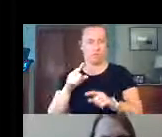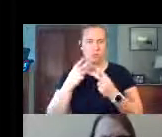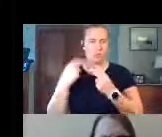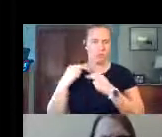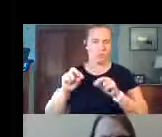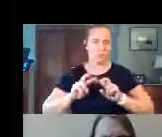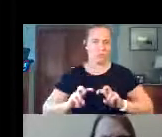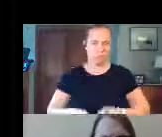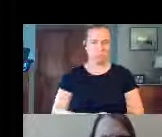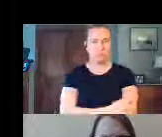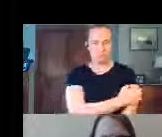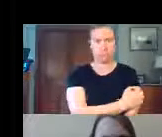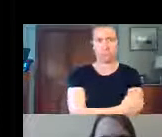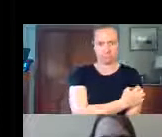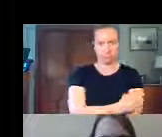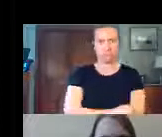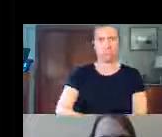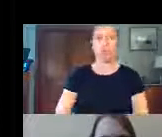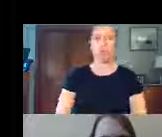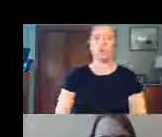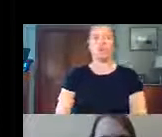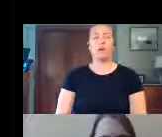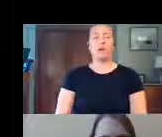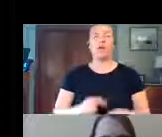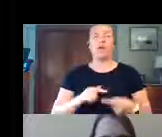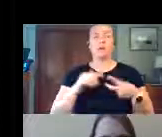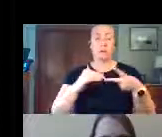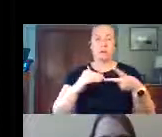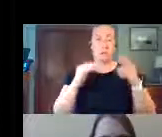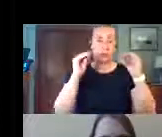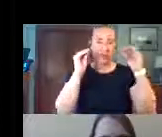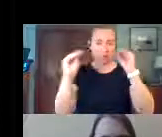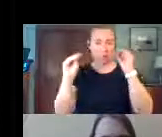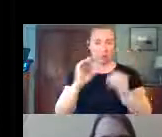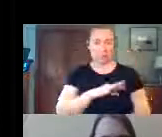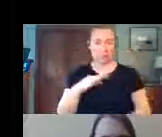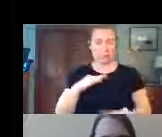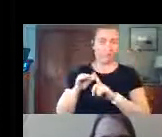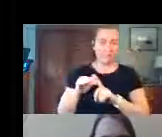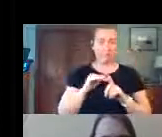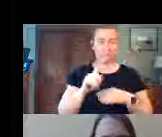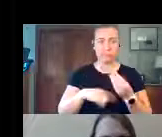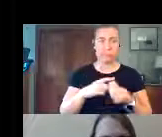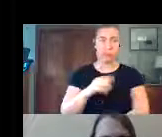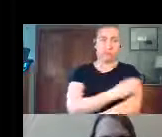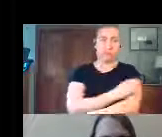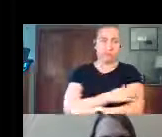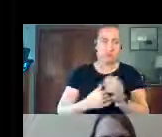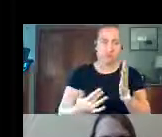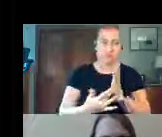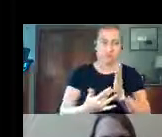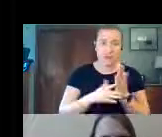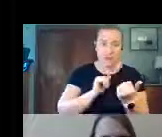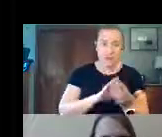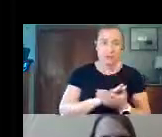and responsiveness. Educating them on, reminding them on the BP technique with a didactic session,